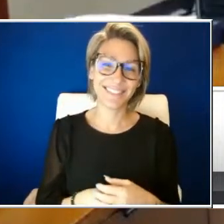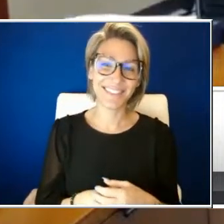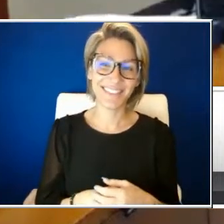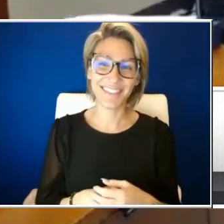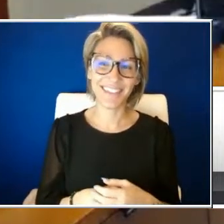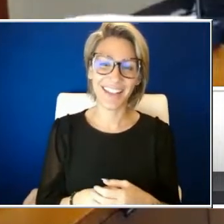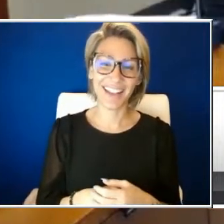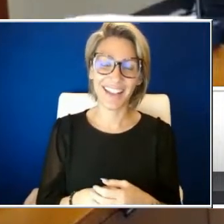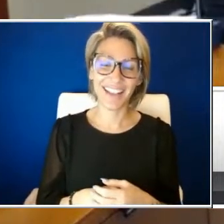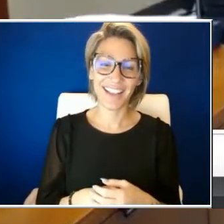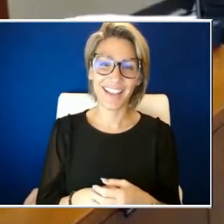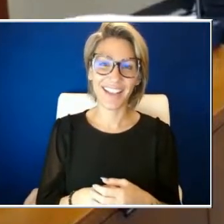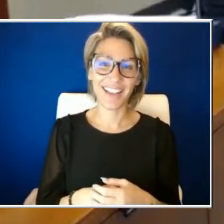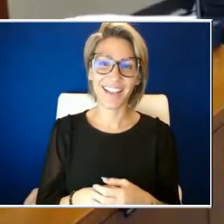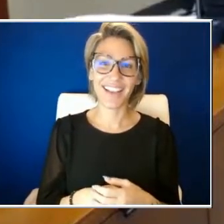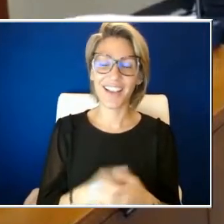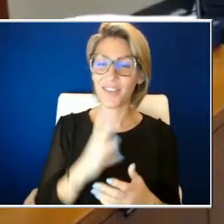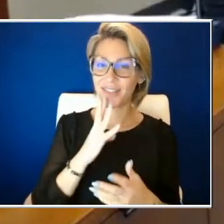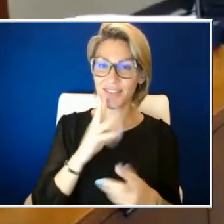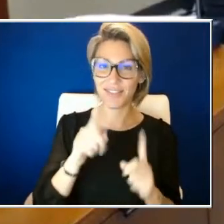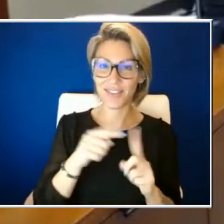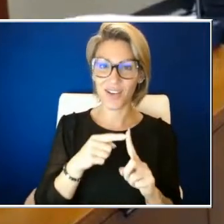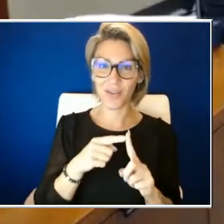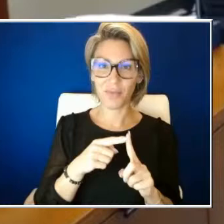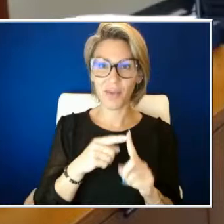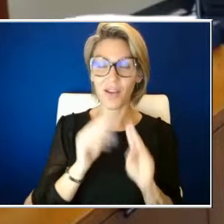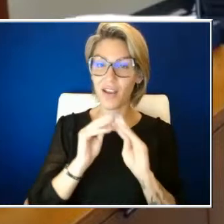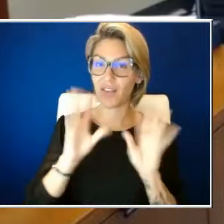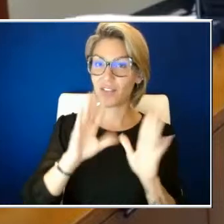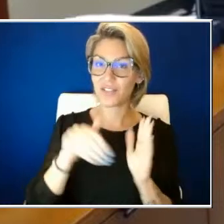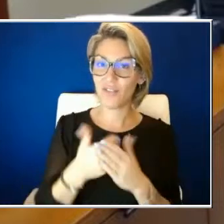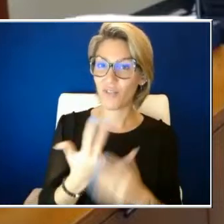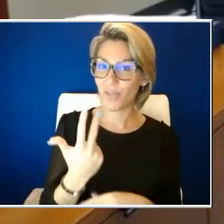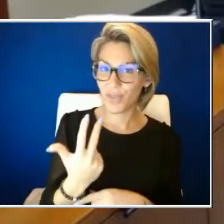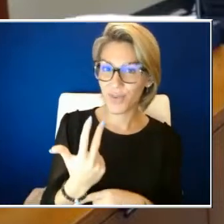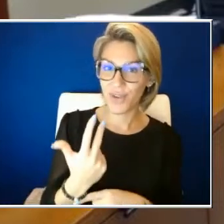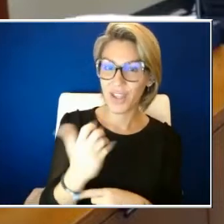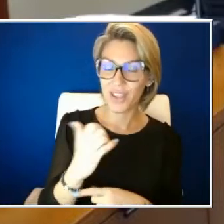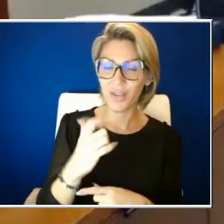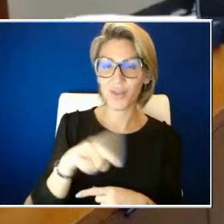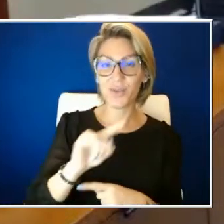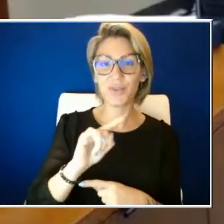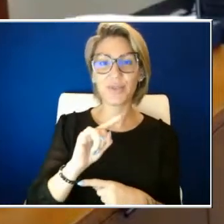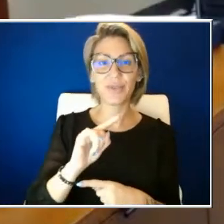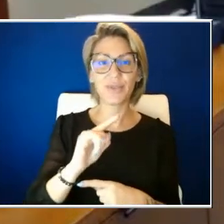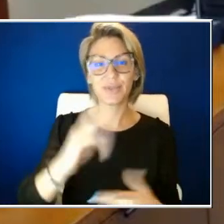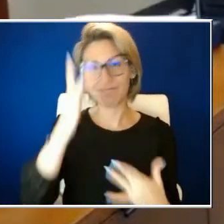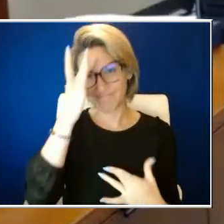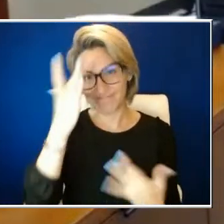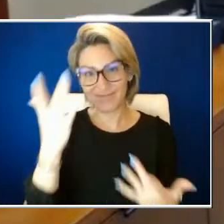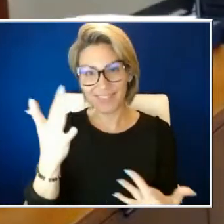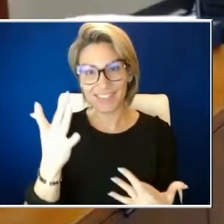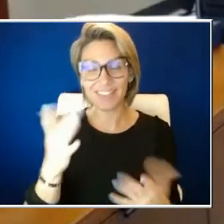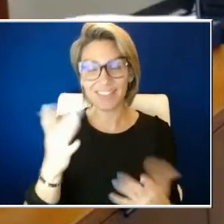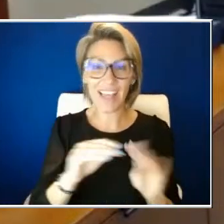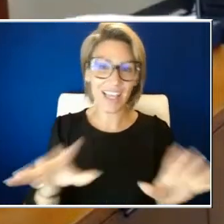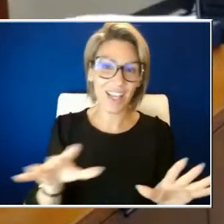would just, talk about obviously all three of these viral illnesses, flu, COVID,